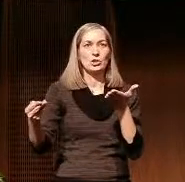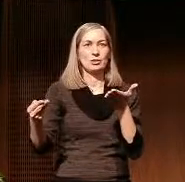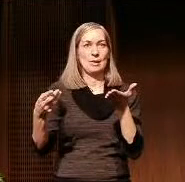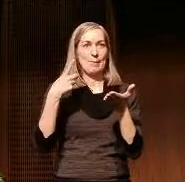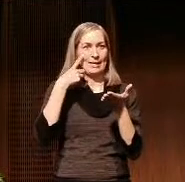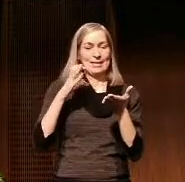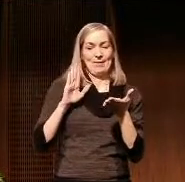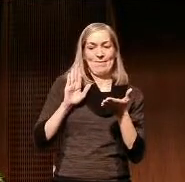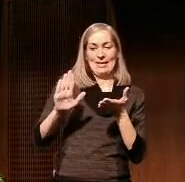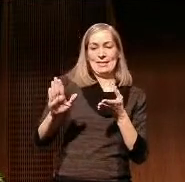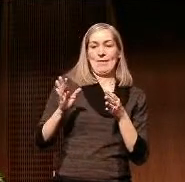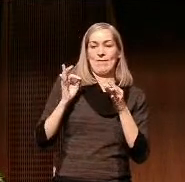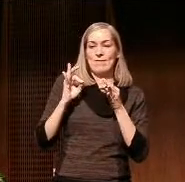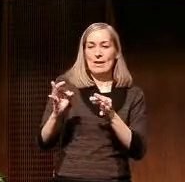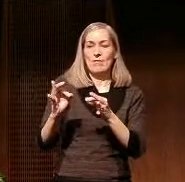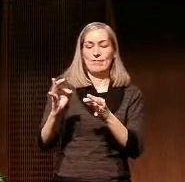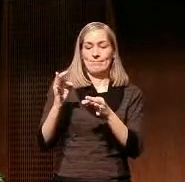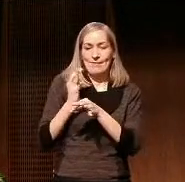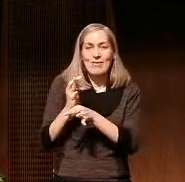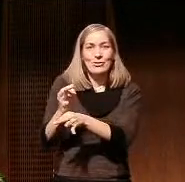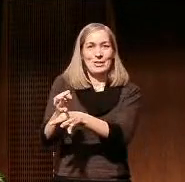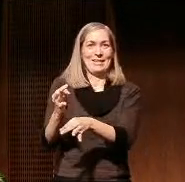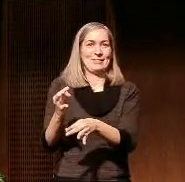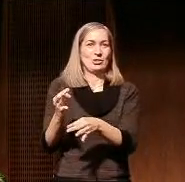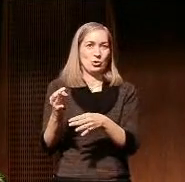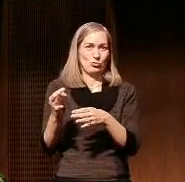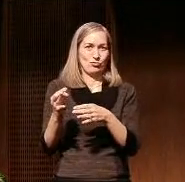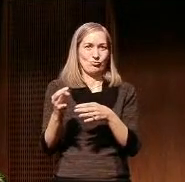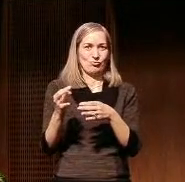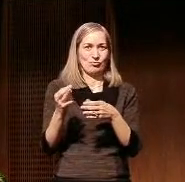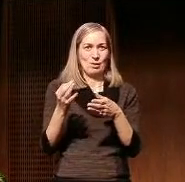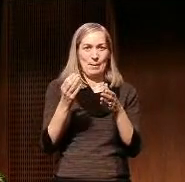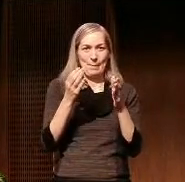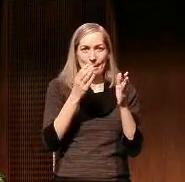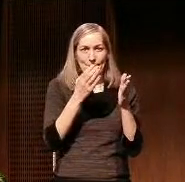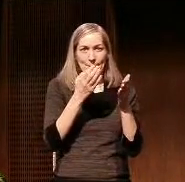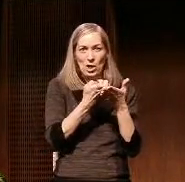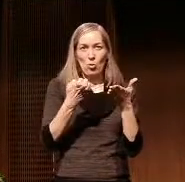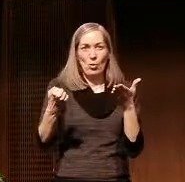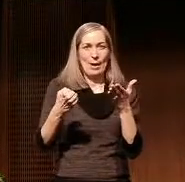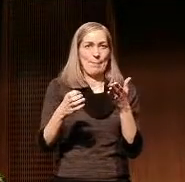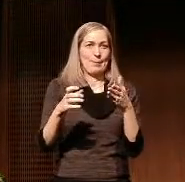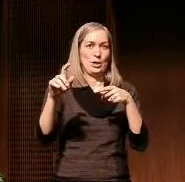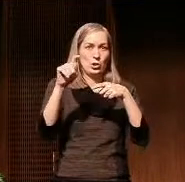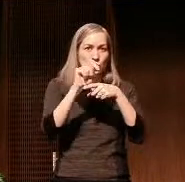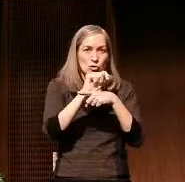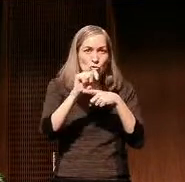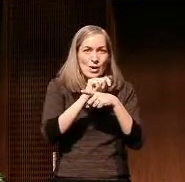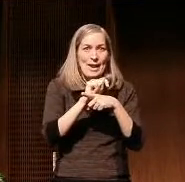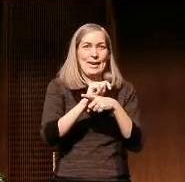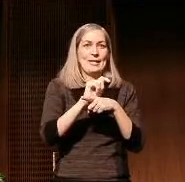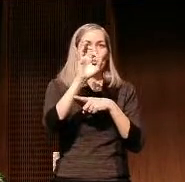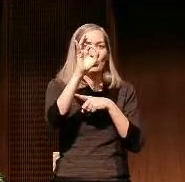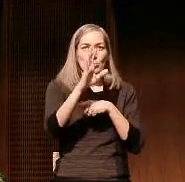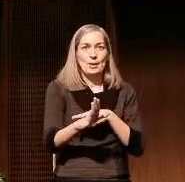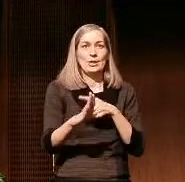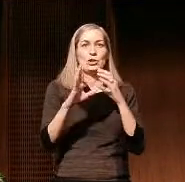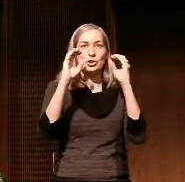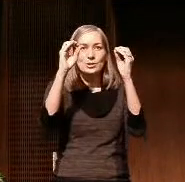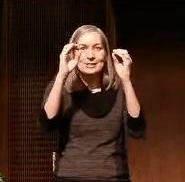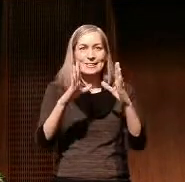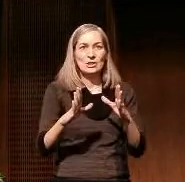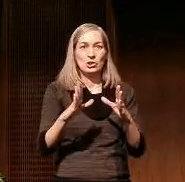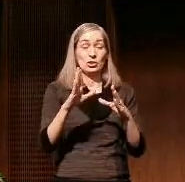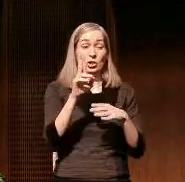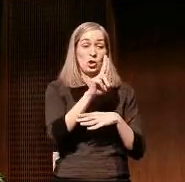because of his faithfulness in equipping and training preachers, teachers, and church leaders in the U.S. and around